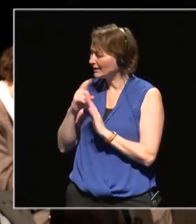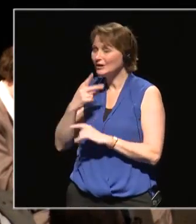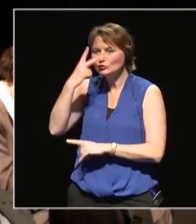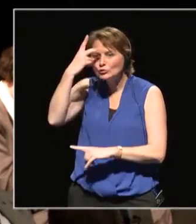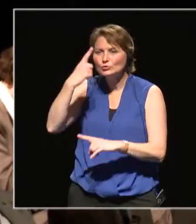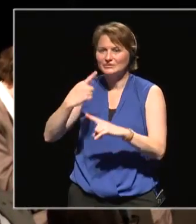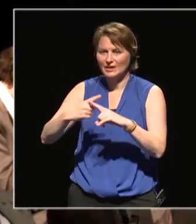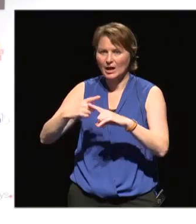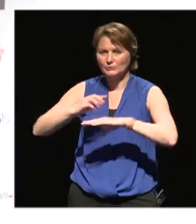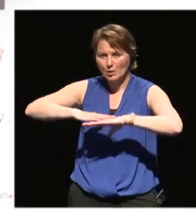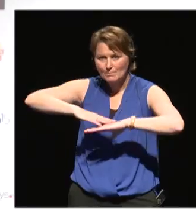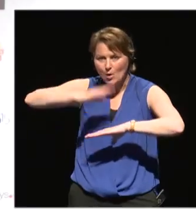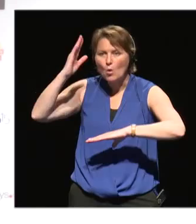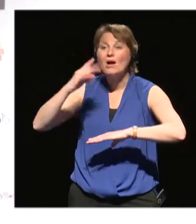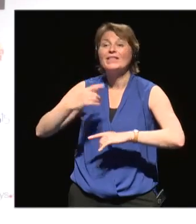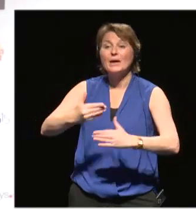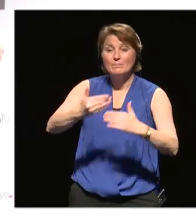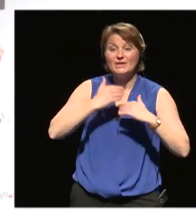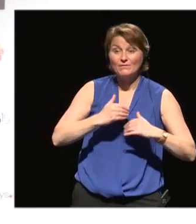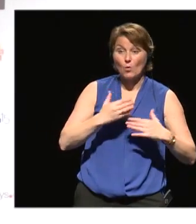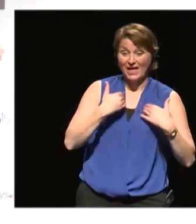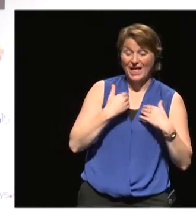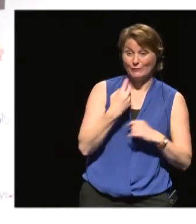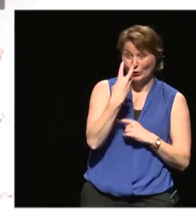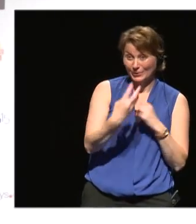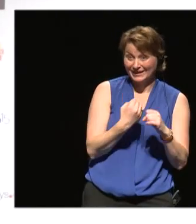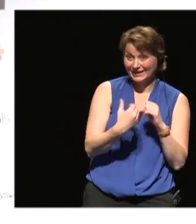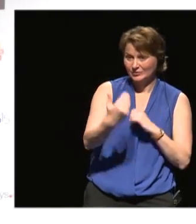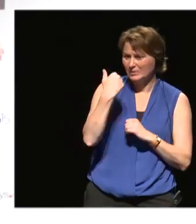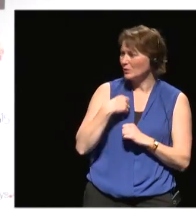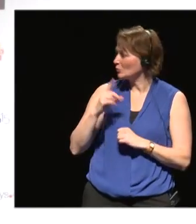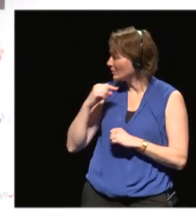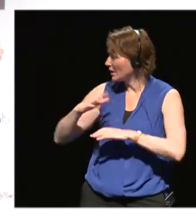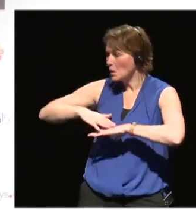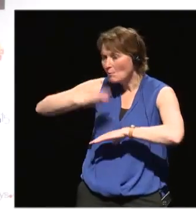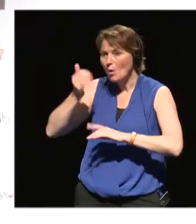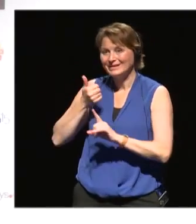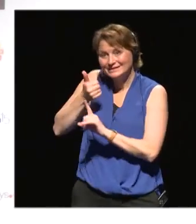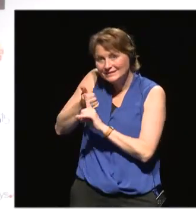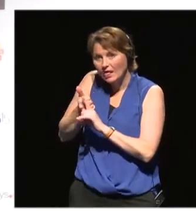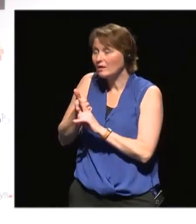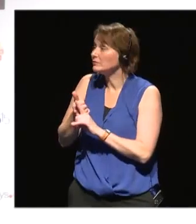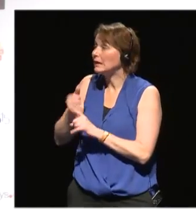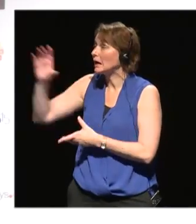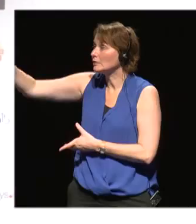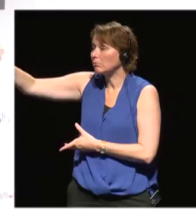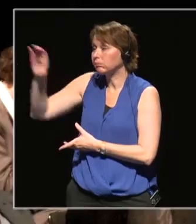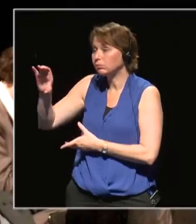year what it got in fast start finance for over 3 years. So it's doing actually much more itself than it's getting in